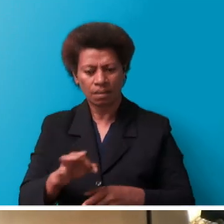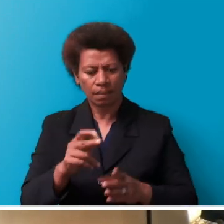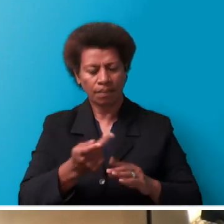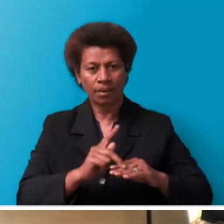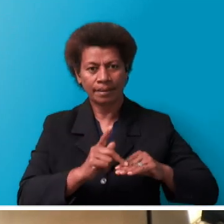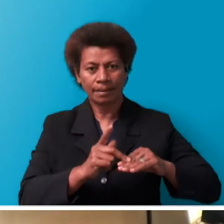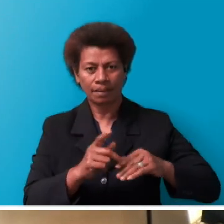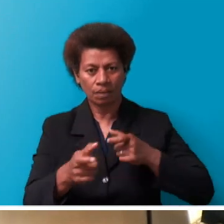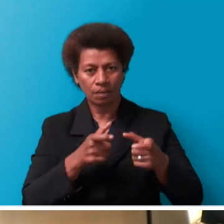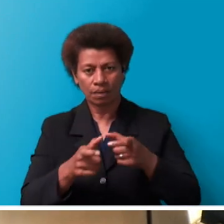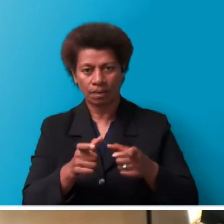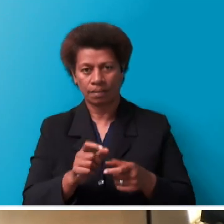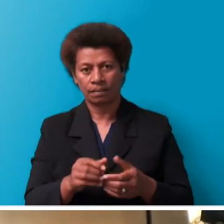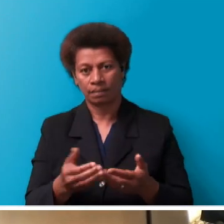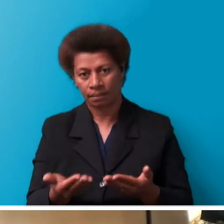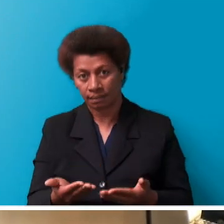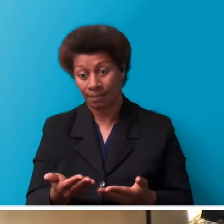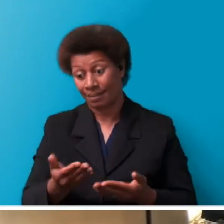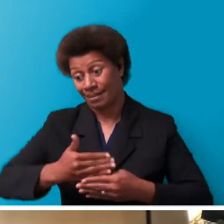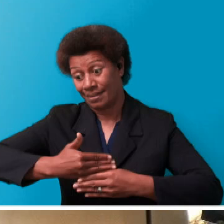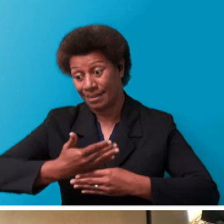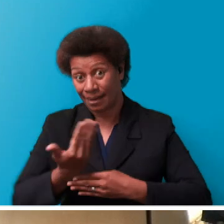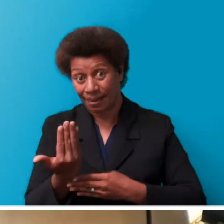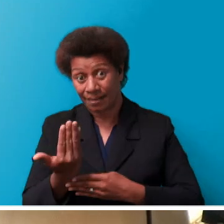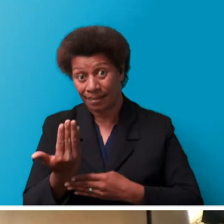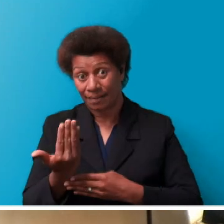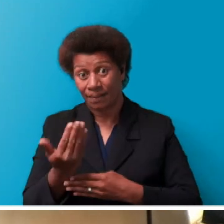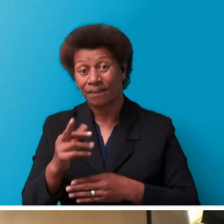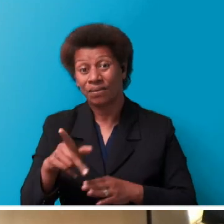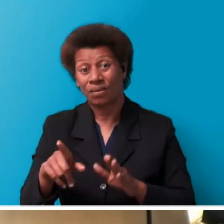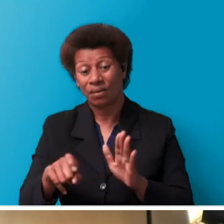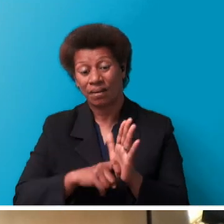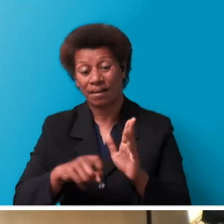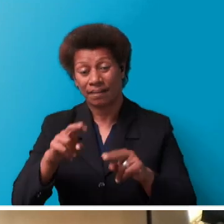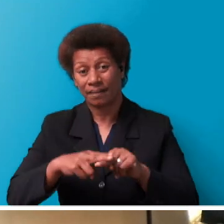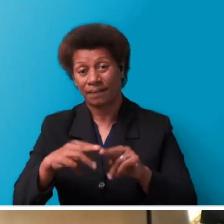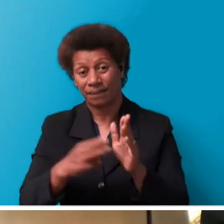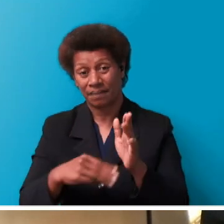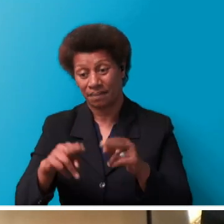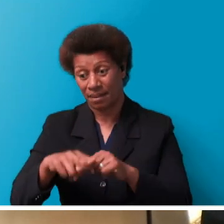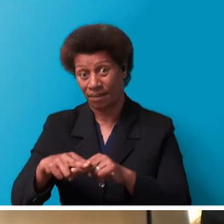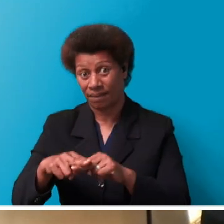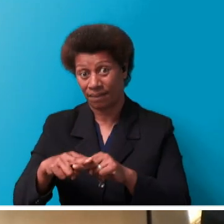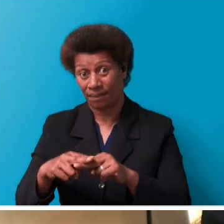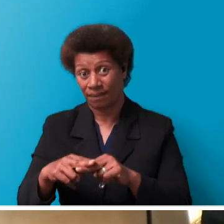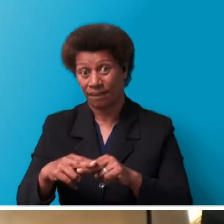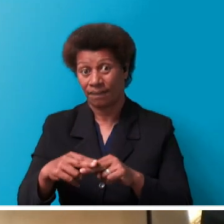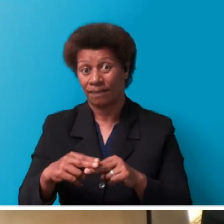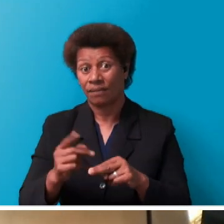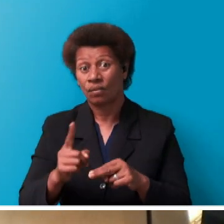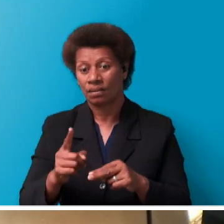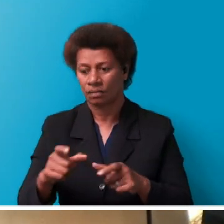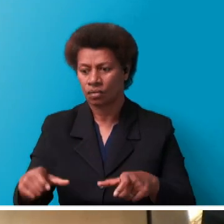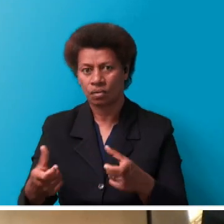The days of military intervention in governance has come to an end. The RSMF must never again